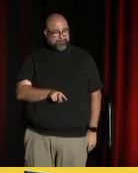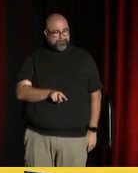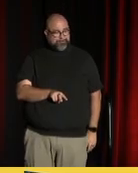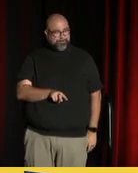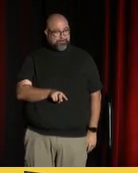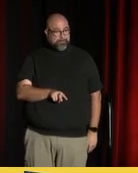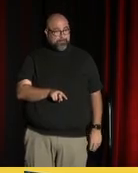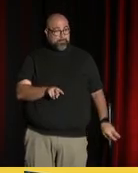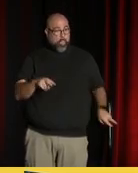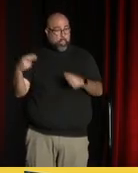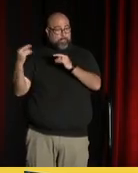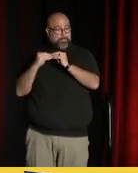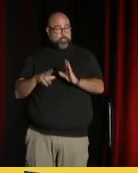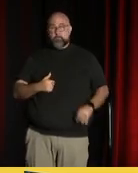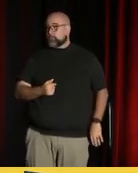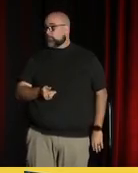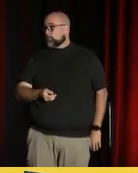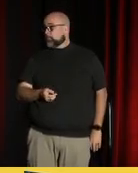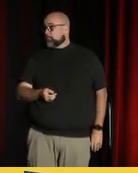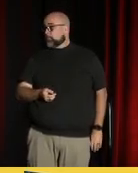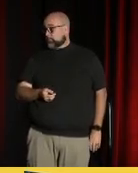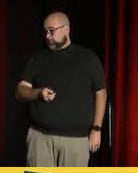And I quickly looked at the teacher like,